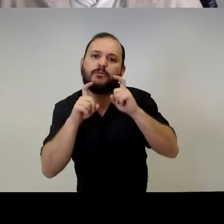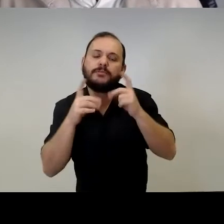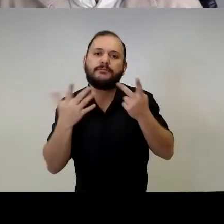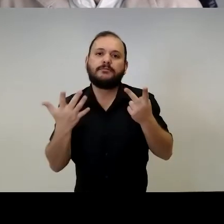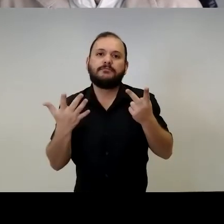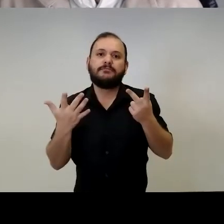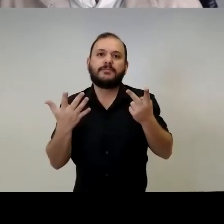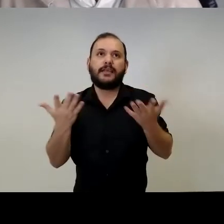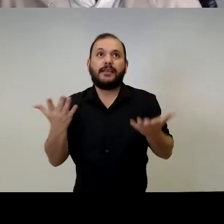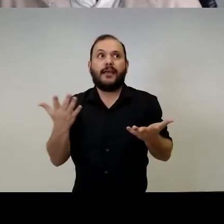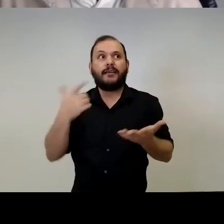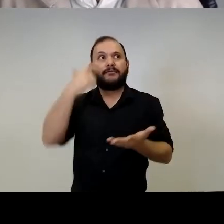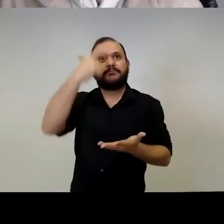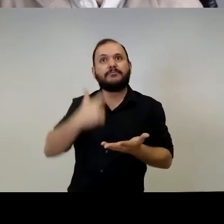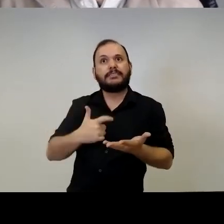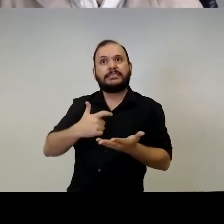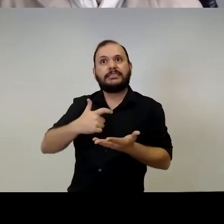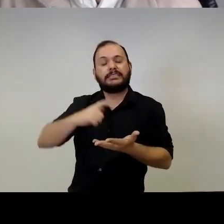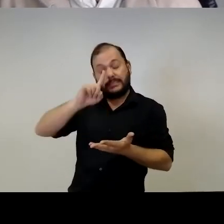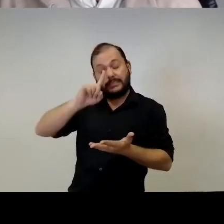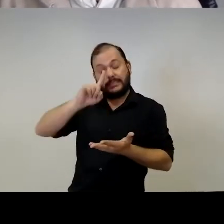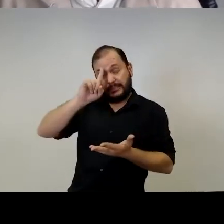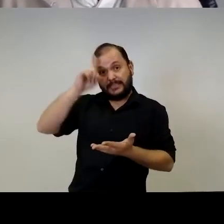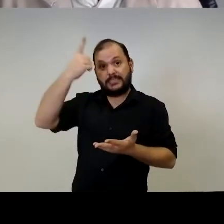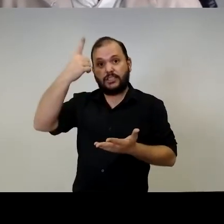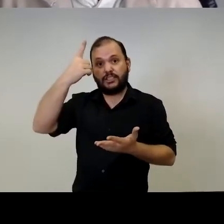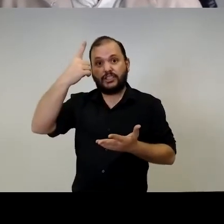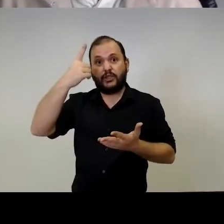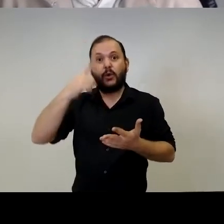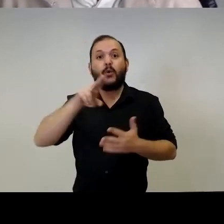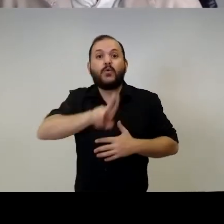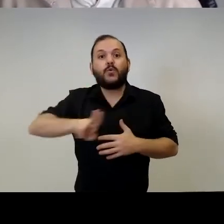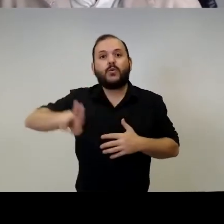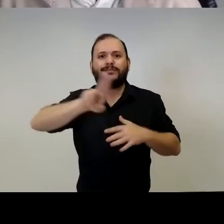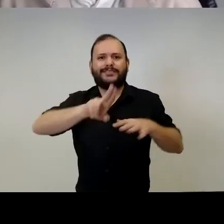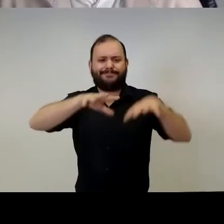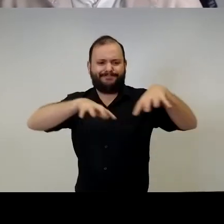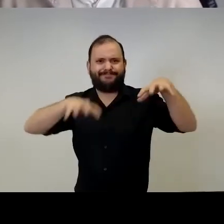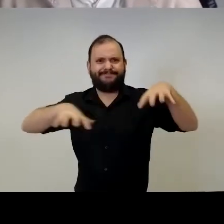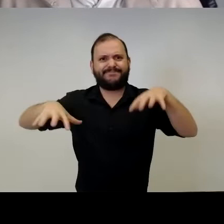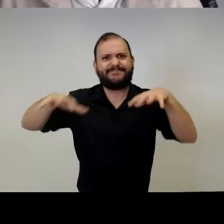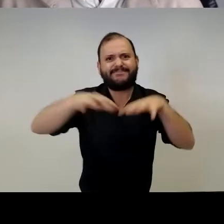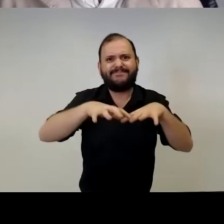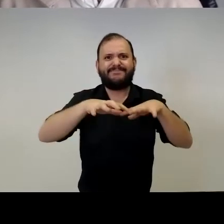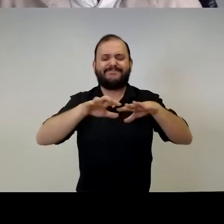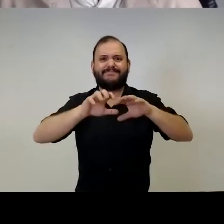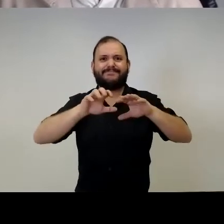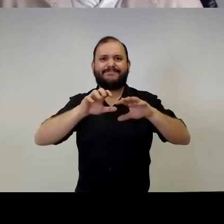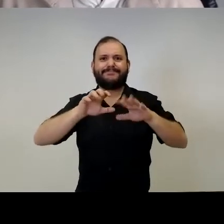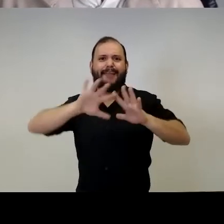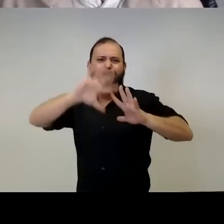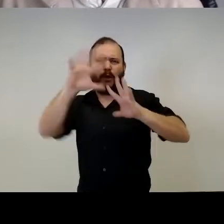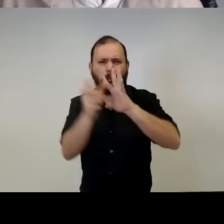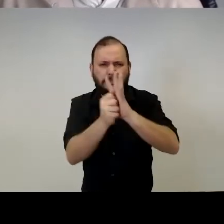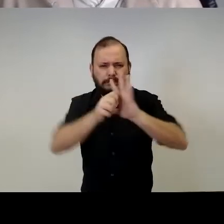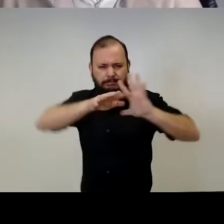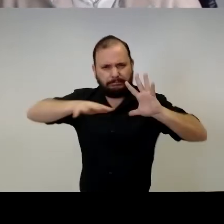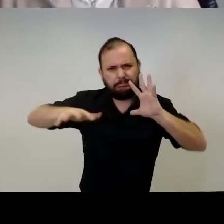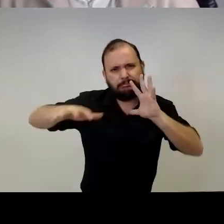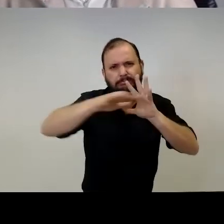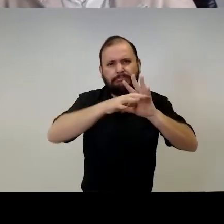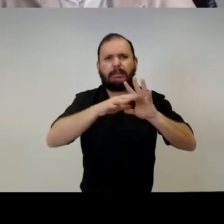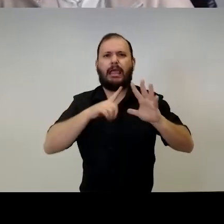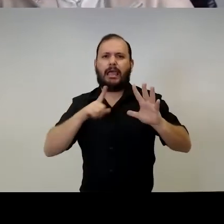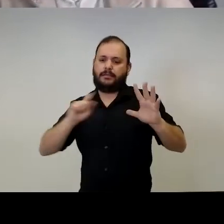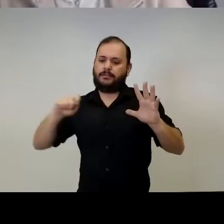to create a whole scene, you put an entity in your signing space and another entity, and then